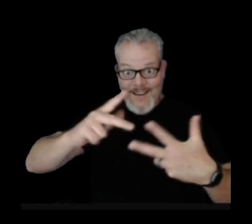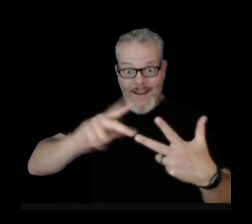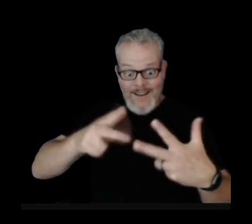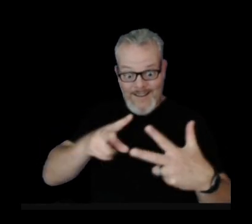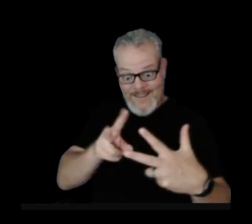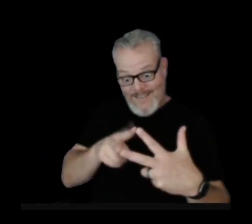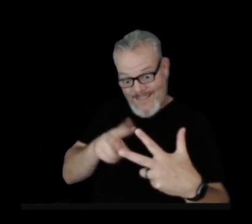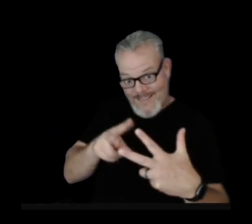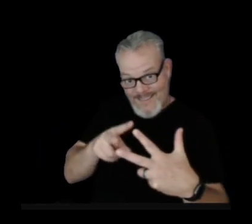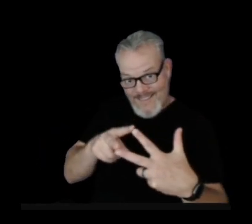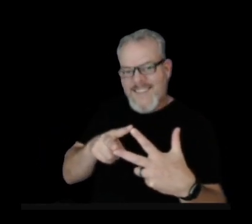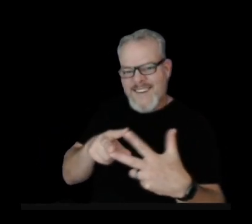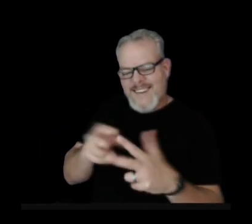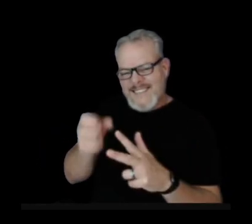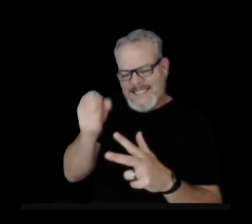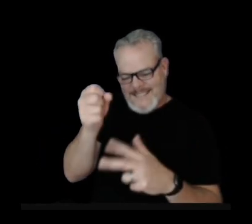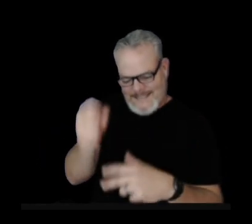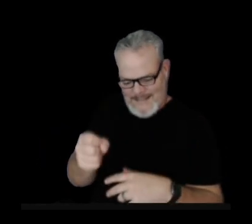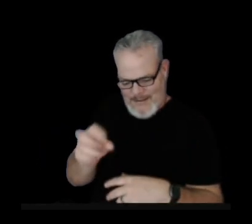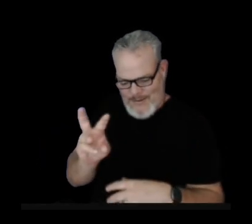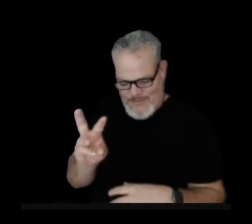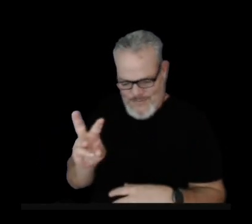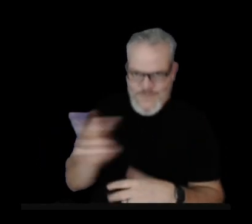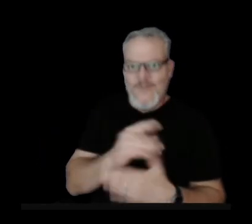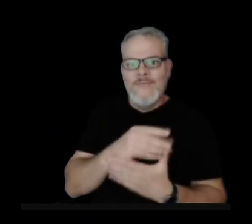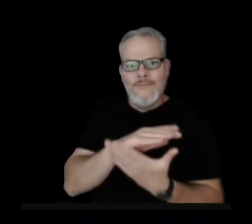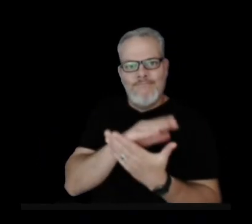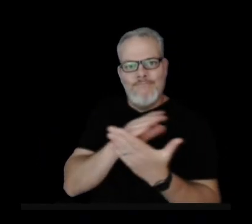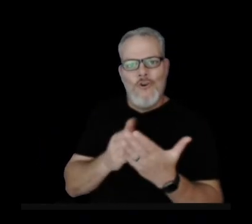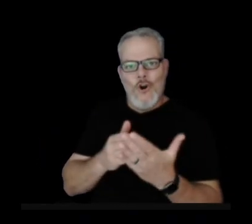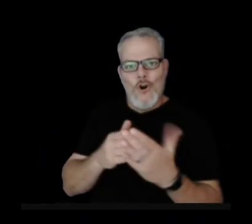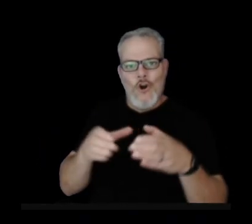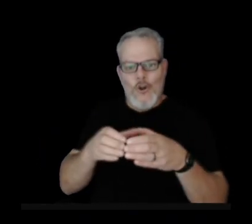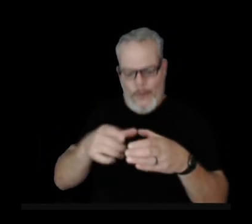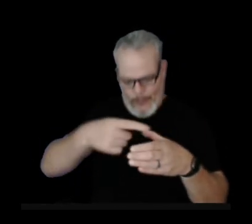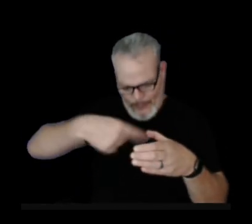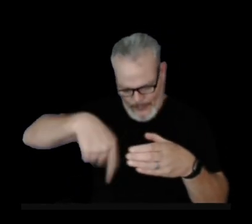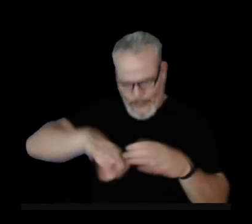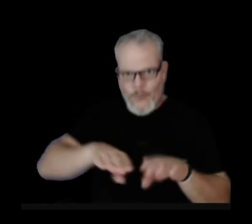southwest part of the crater floor, where the eruptive vents were located.